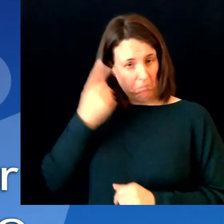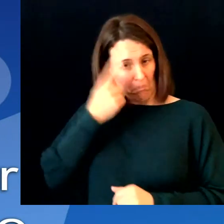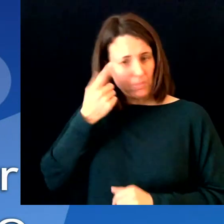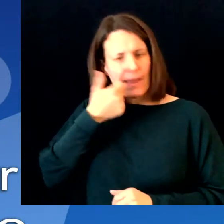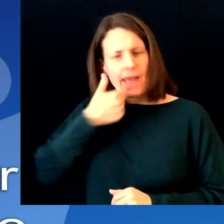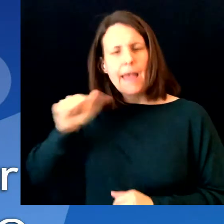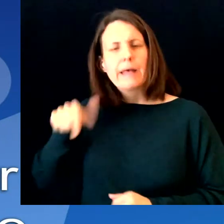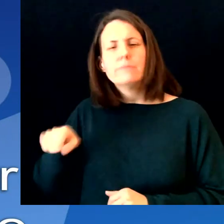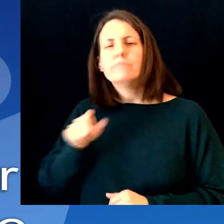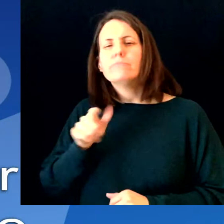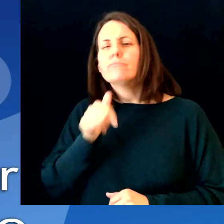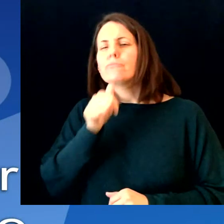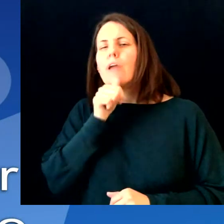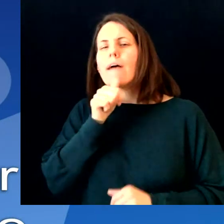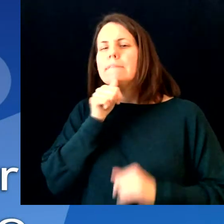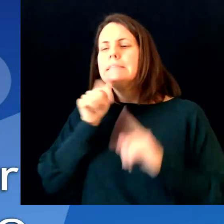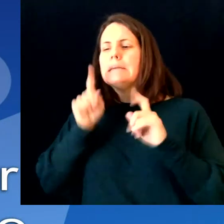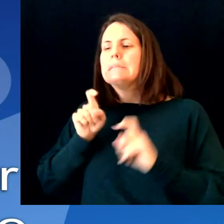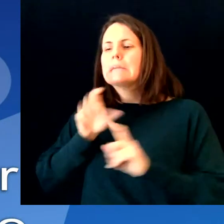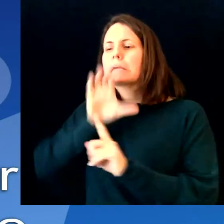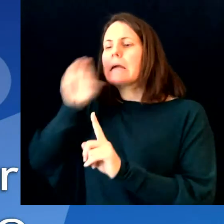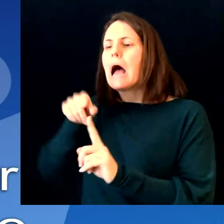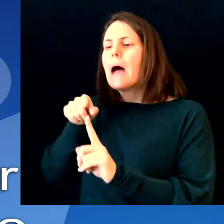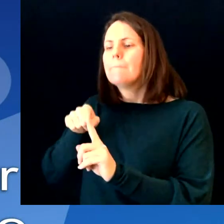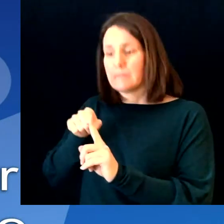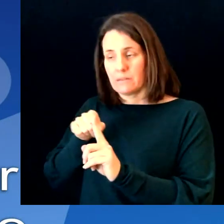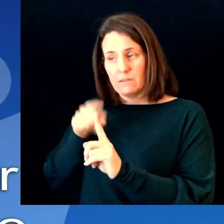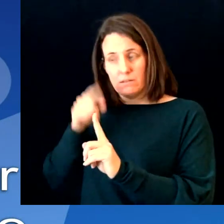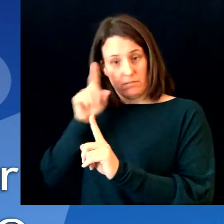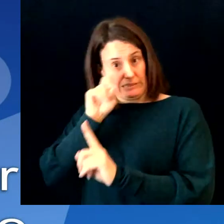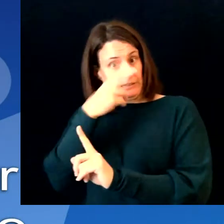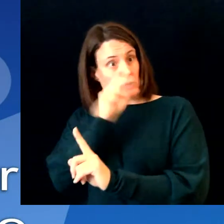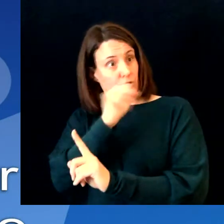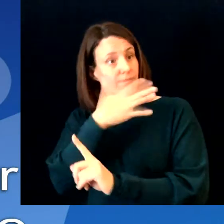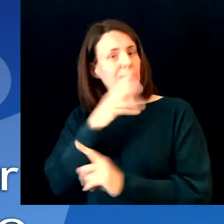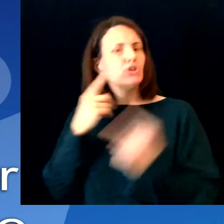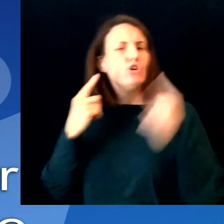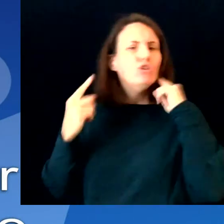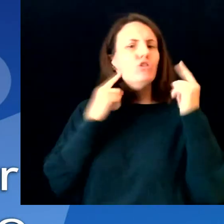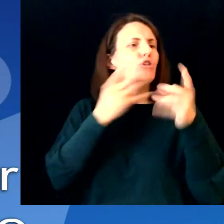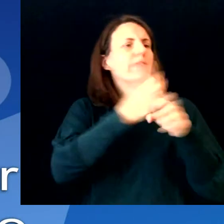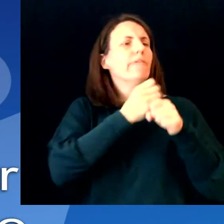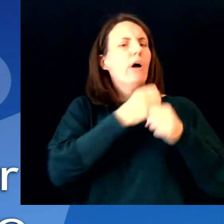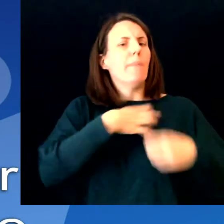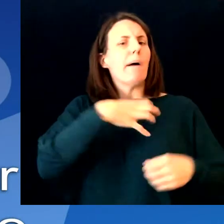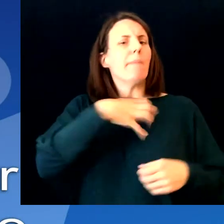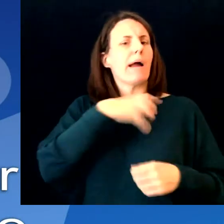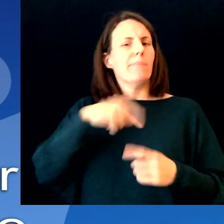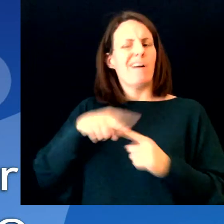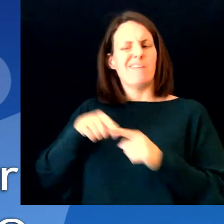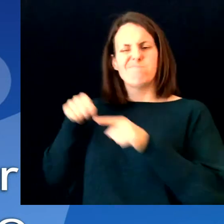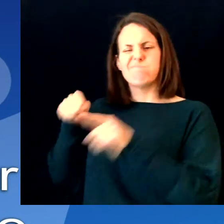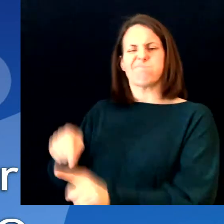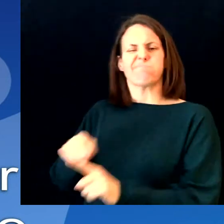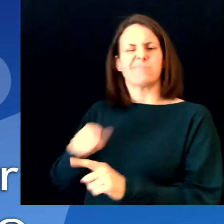being investigated by the Better Business Bureau of Wisconsin, the Oregon Department of Justice, and others for potentially administering fraudulent tests. So I'm curious, has DHS